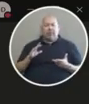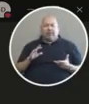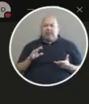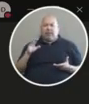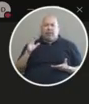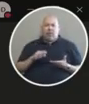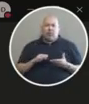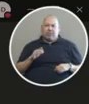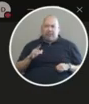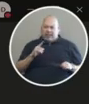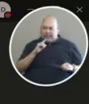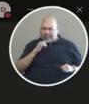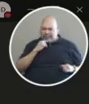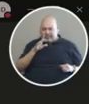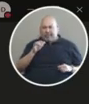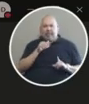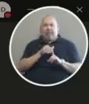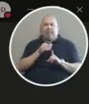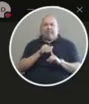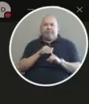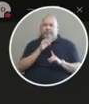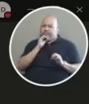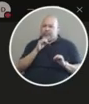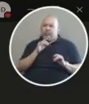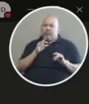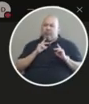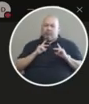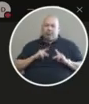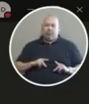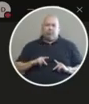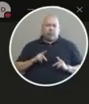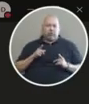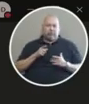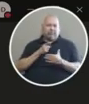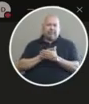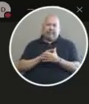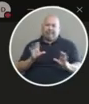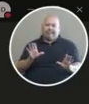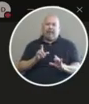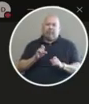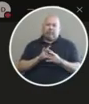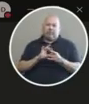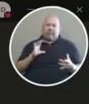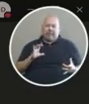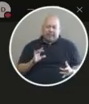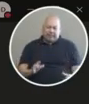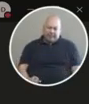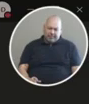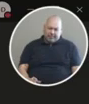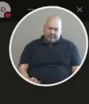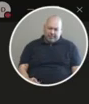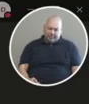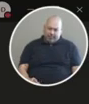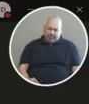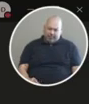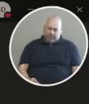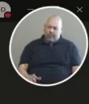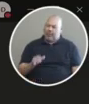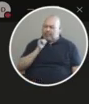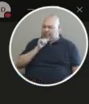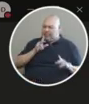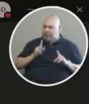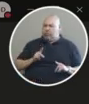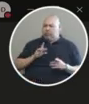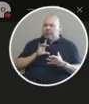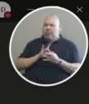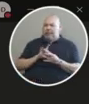planning. Mr. Seeberger, I need to remind you, sir, no personal attacks, please, or I might have to disconnect you. Go ahead. This is not a